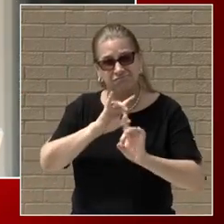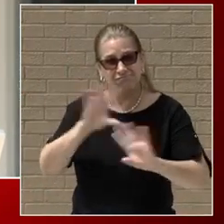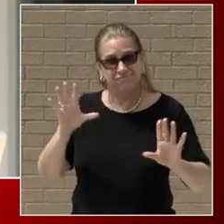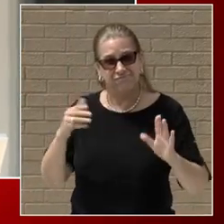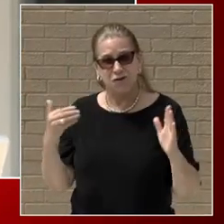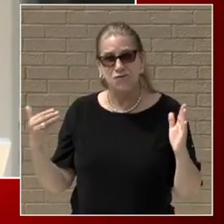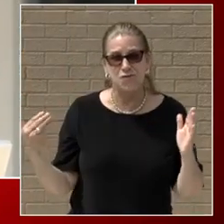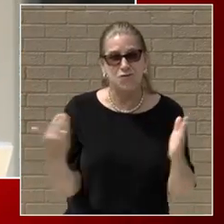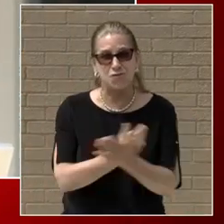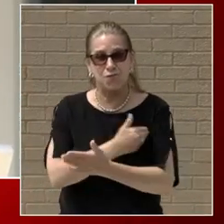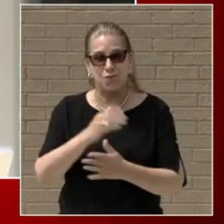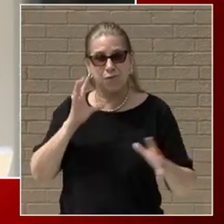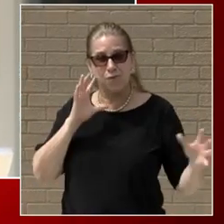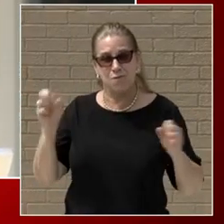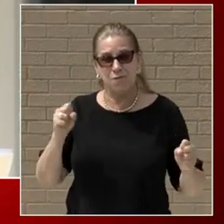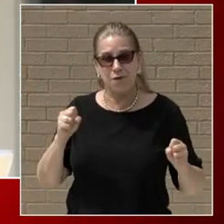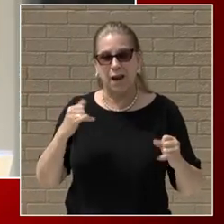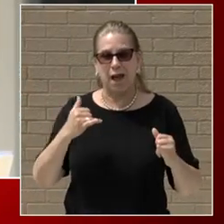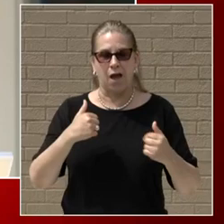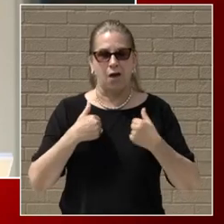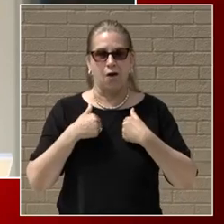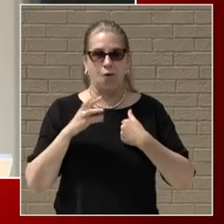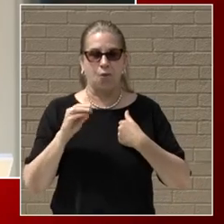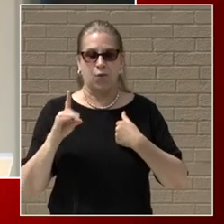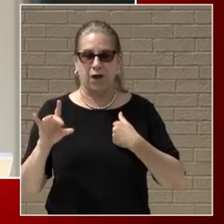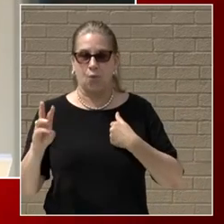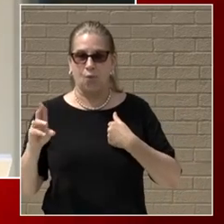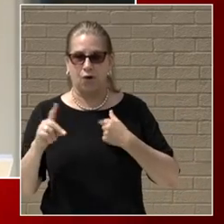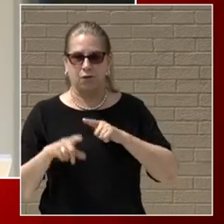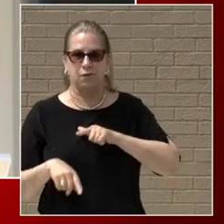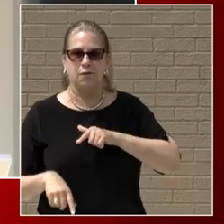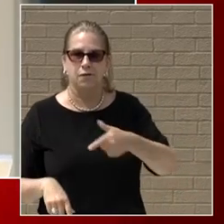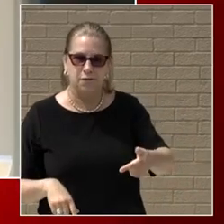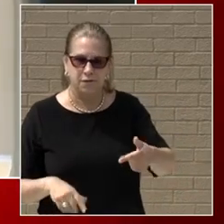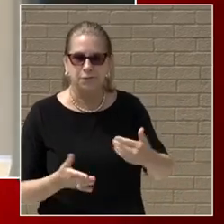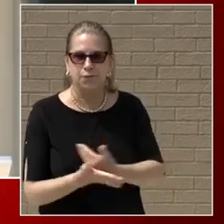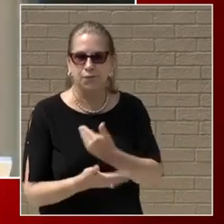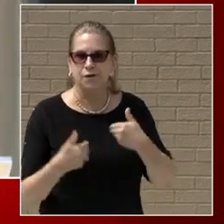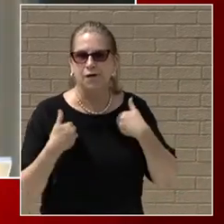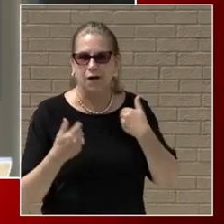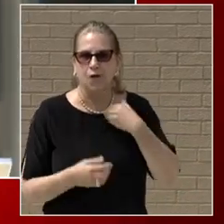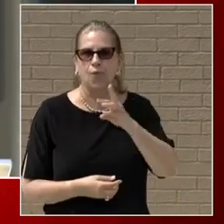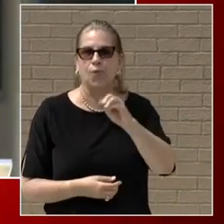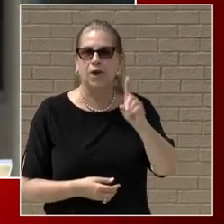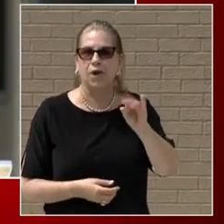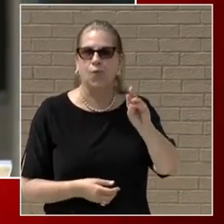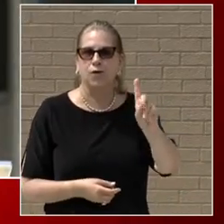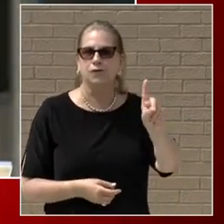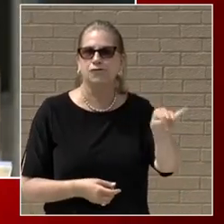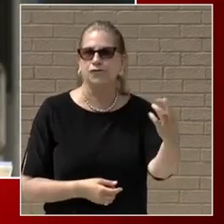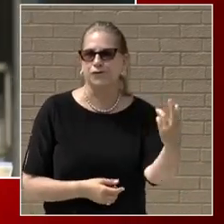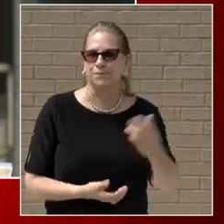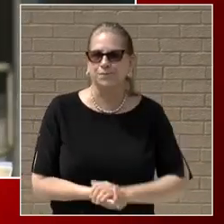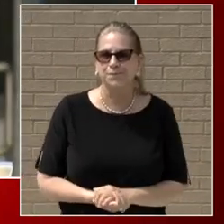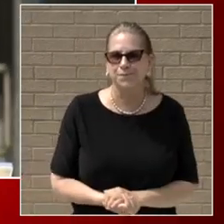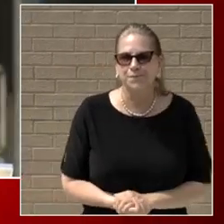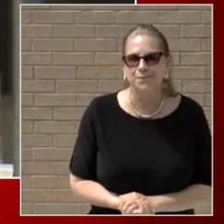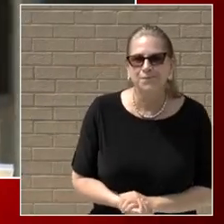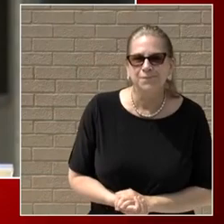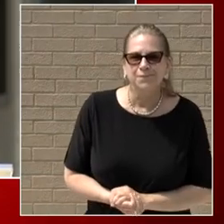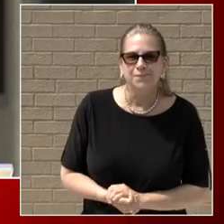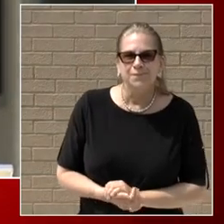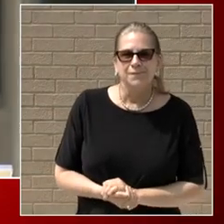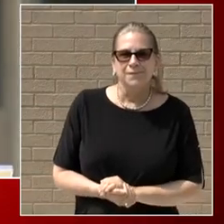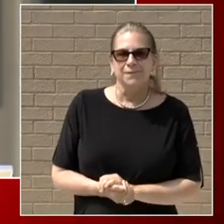Woody. Ward. Woody. Ward. The work wasn't easy, but it was well worth it. Thank you, Mayor Bowser,